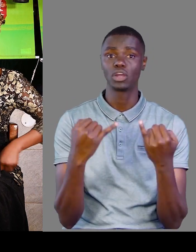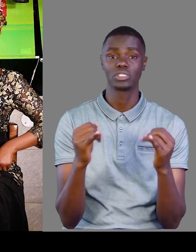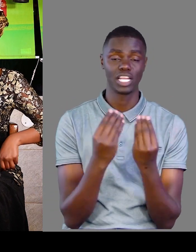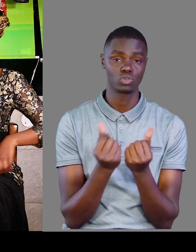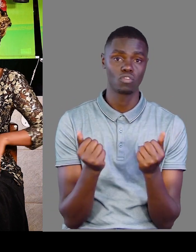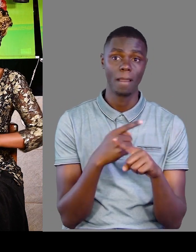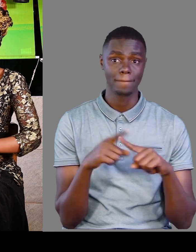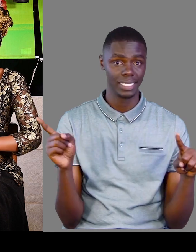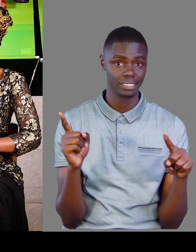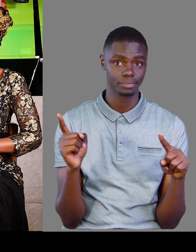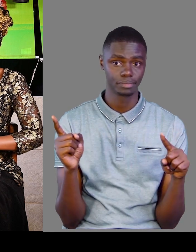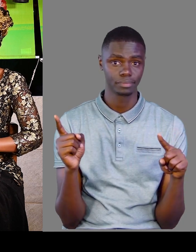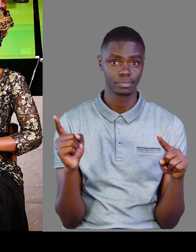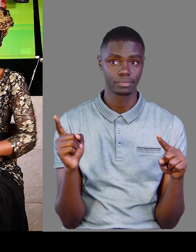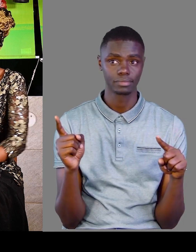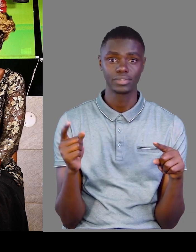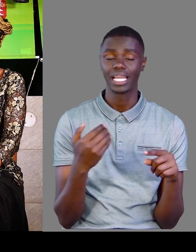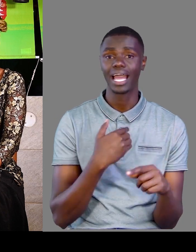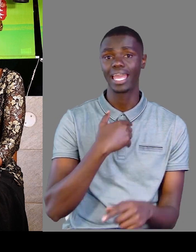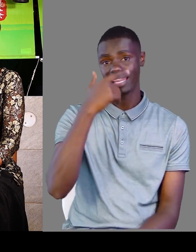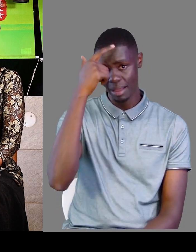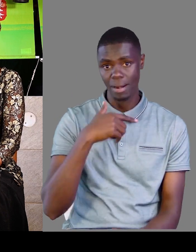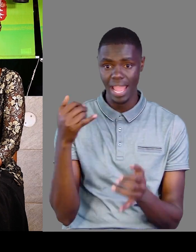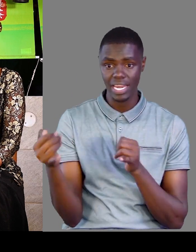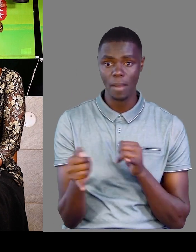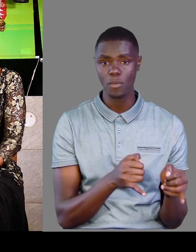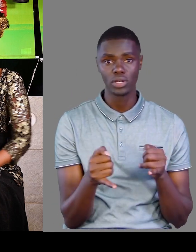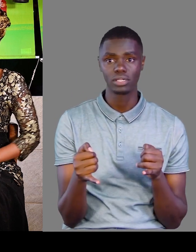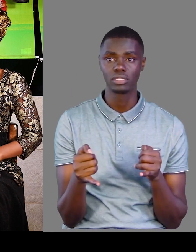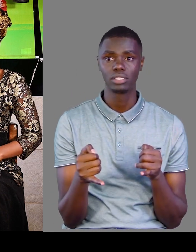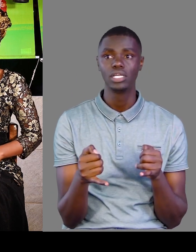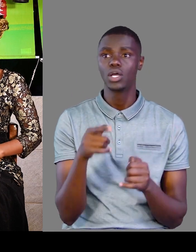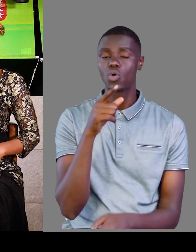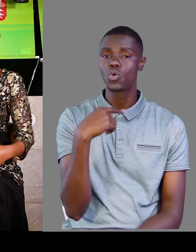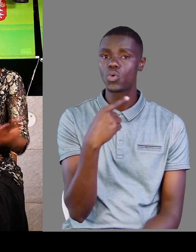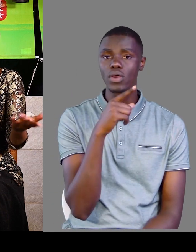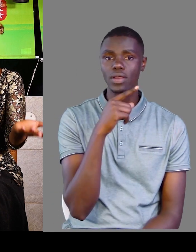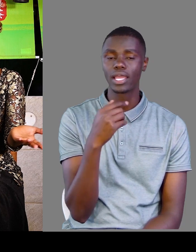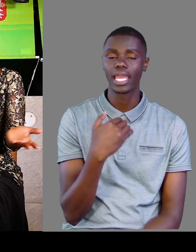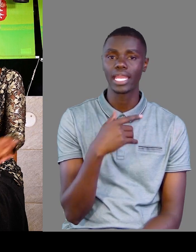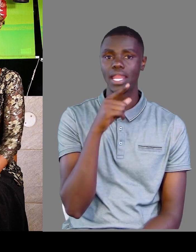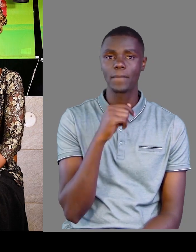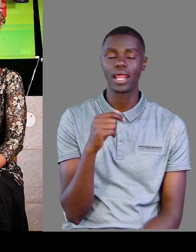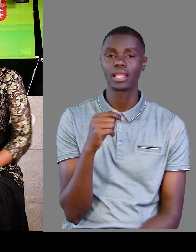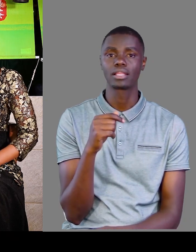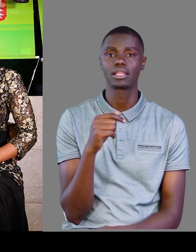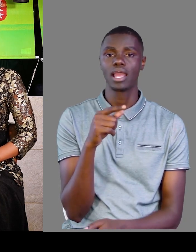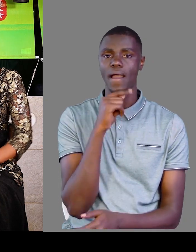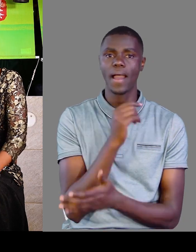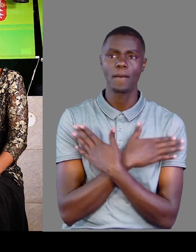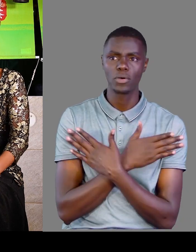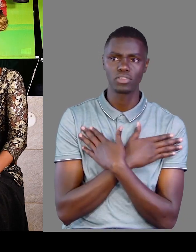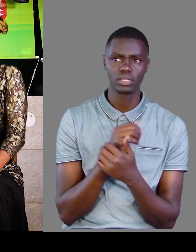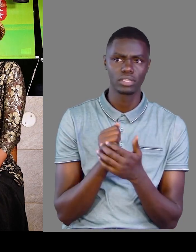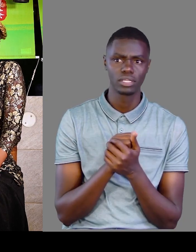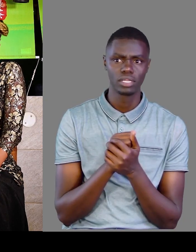that I had a blind model who had a boyfriend. So people thought the boyfriend was taking advantage of the blind lady. I'm like, oh my, this